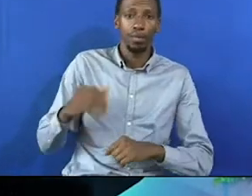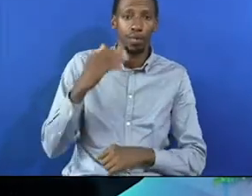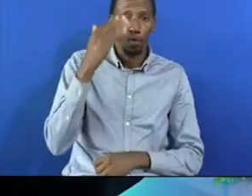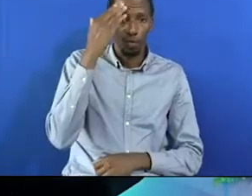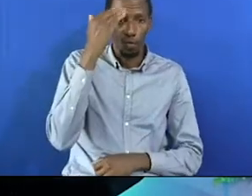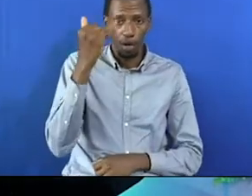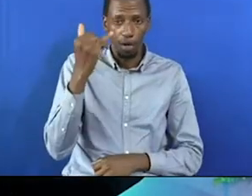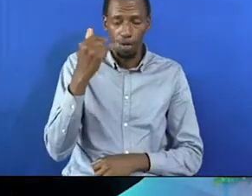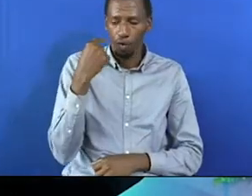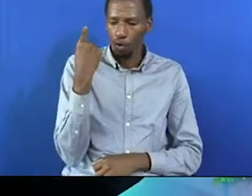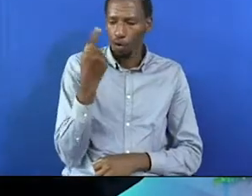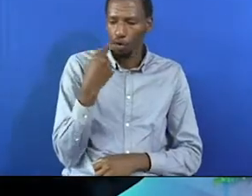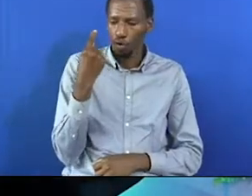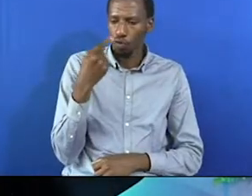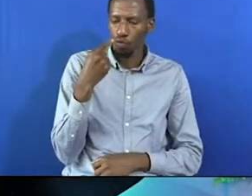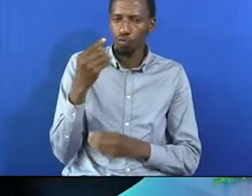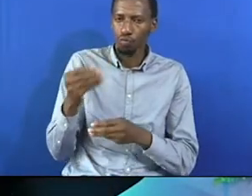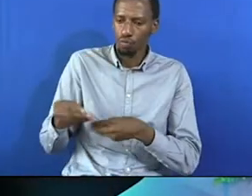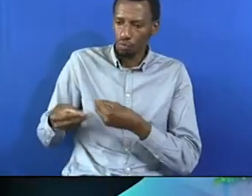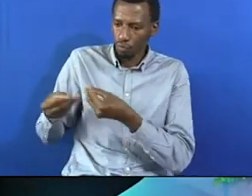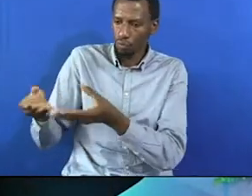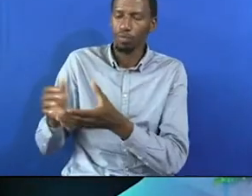it has been given. Verse 12.